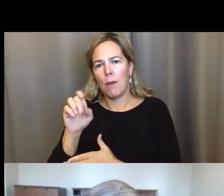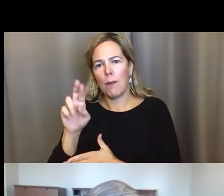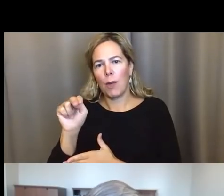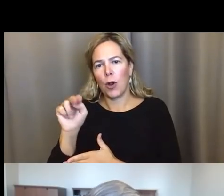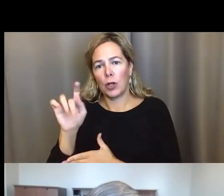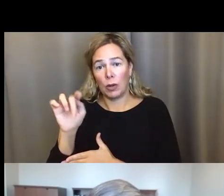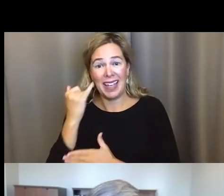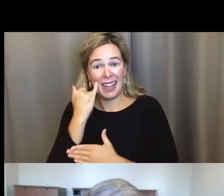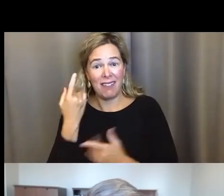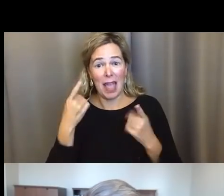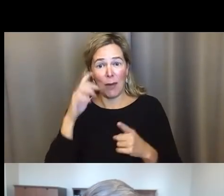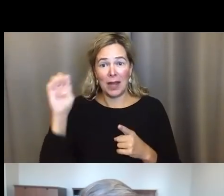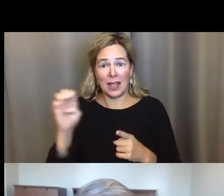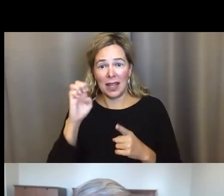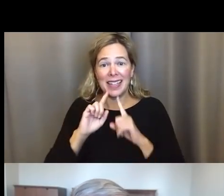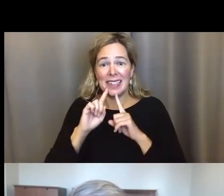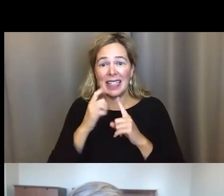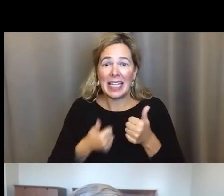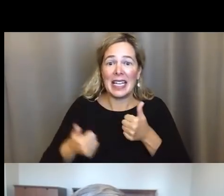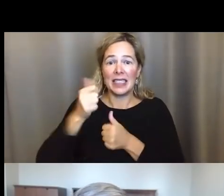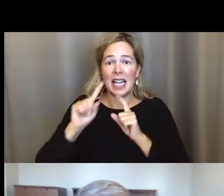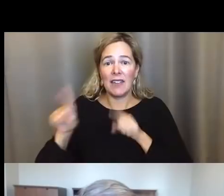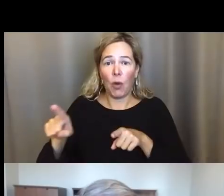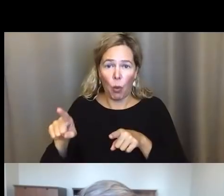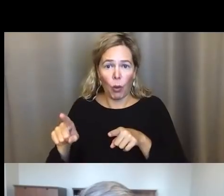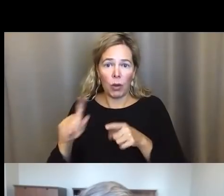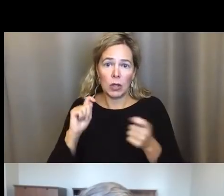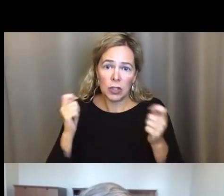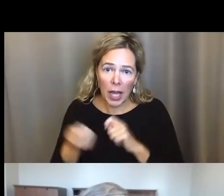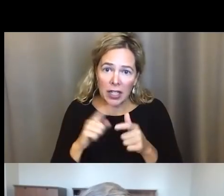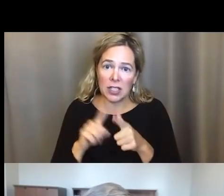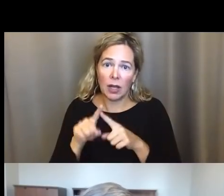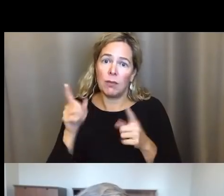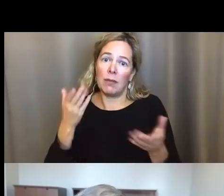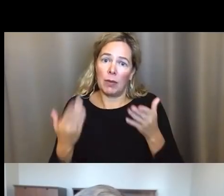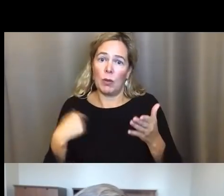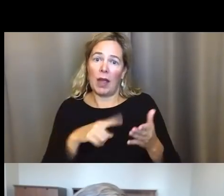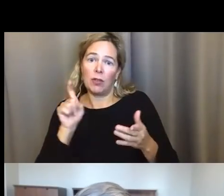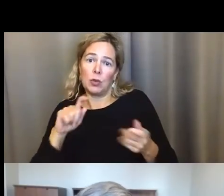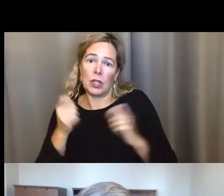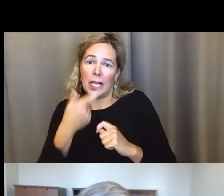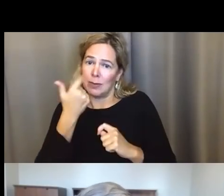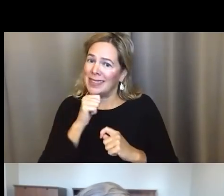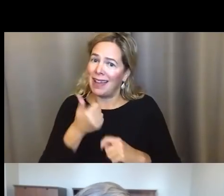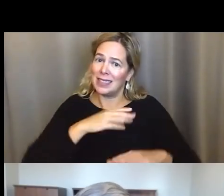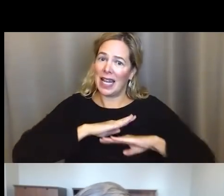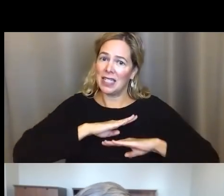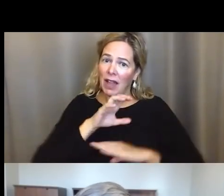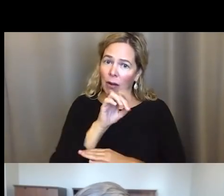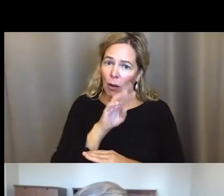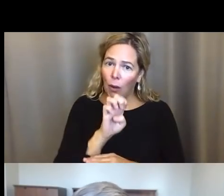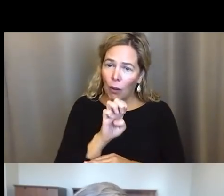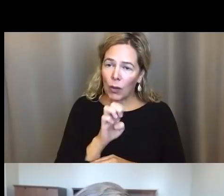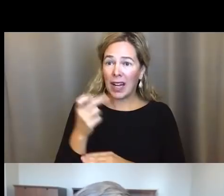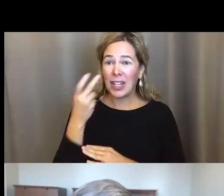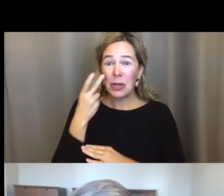be able to use the trauma burn because it doesn't meet code. But you can see it involved an investment of almost $3 million